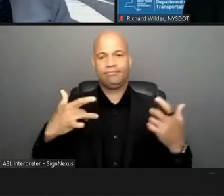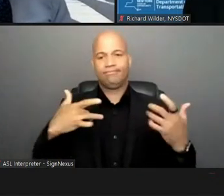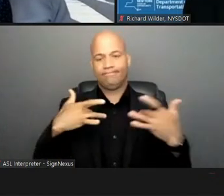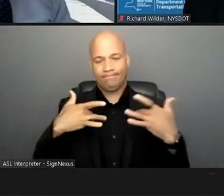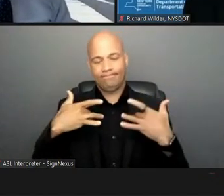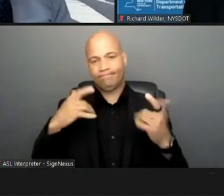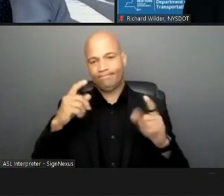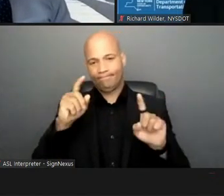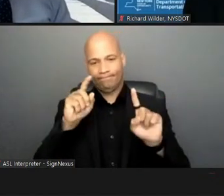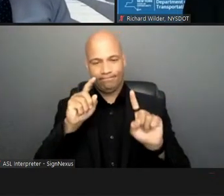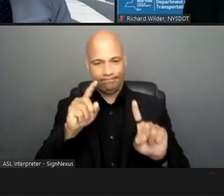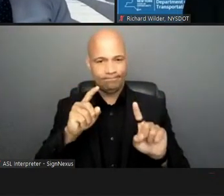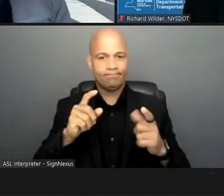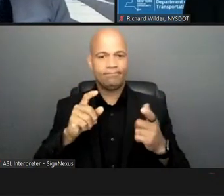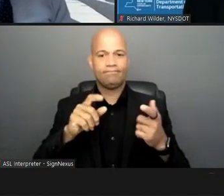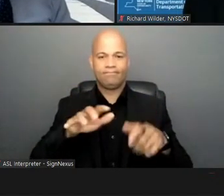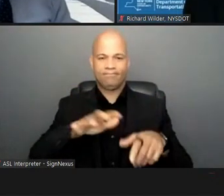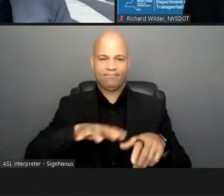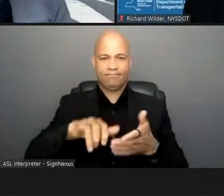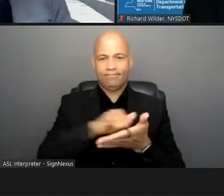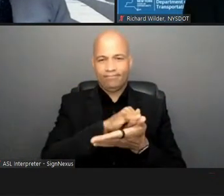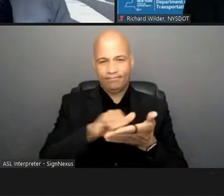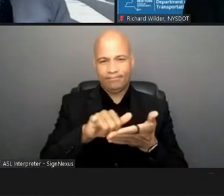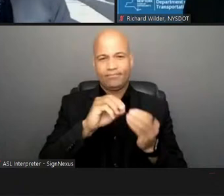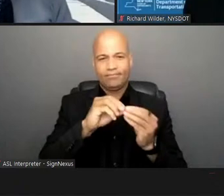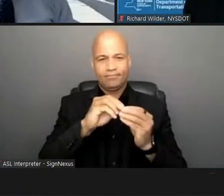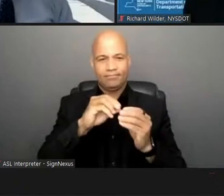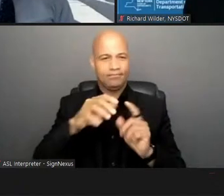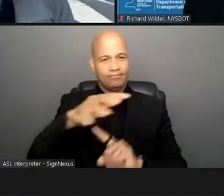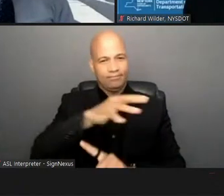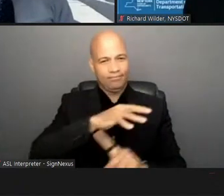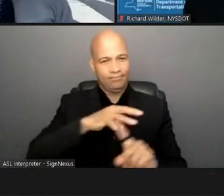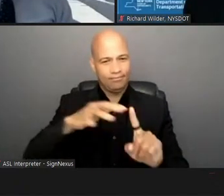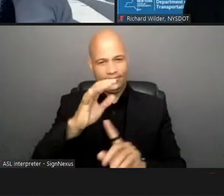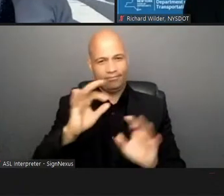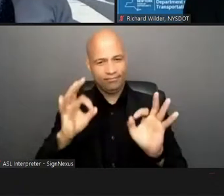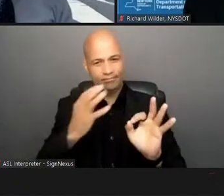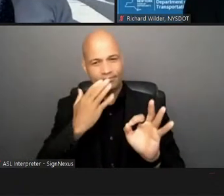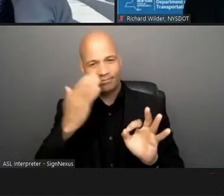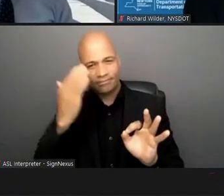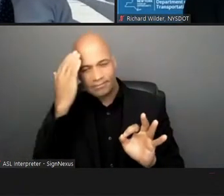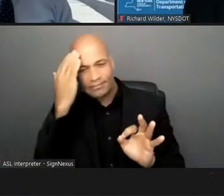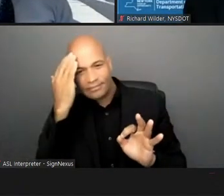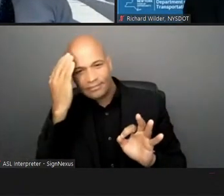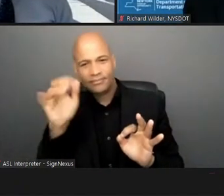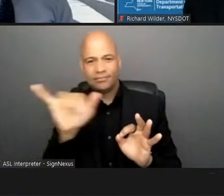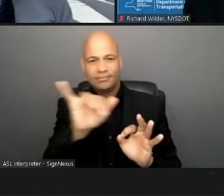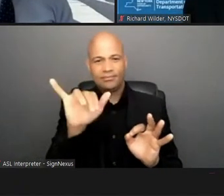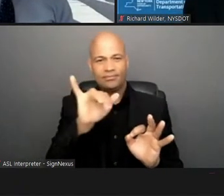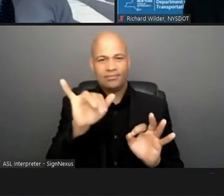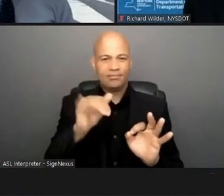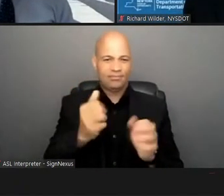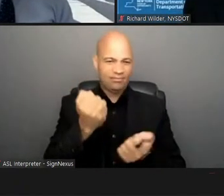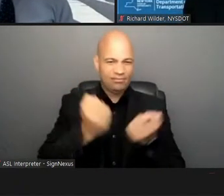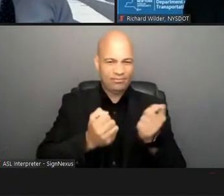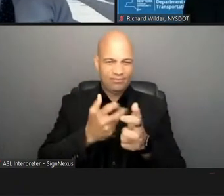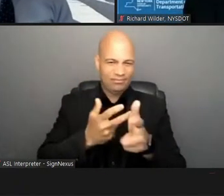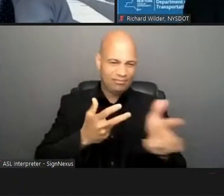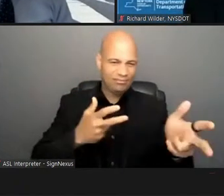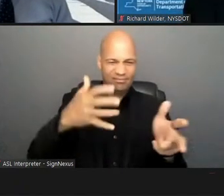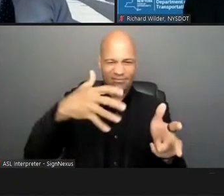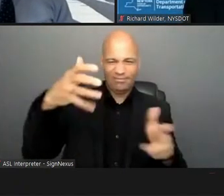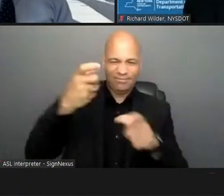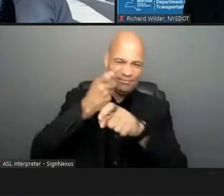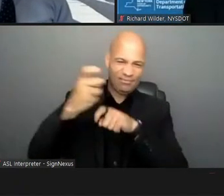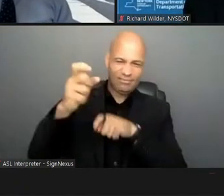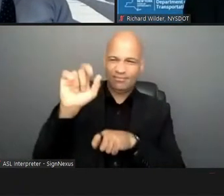be more environmentally sound and a healthier City that elevates mass transit over polluting cars this will help improve our air